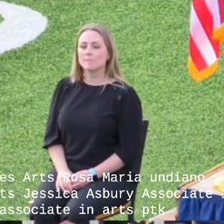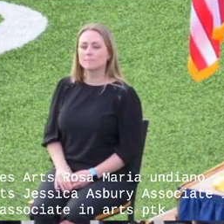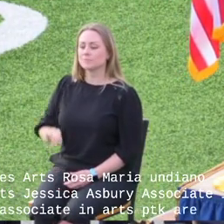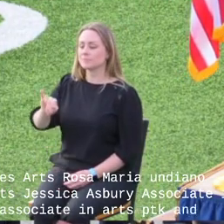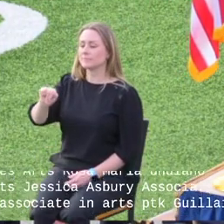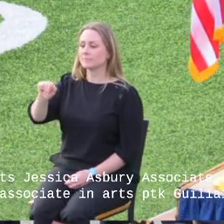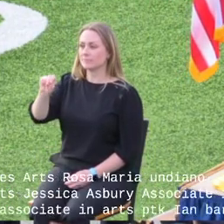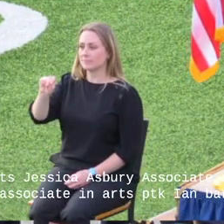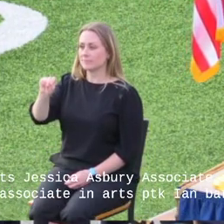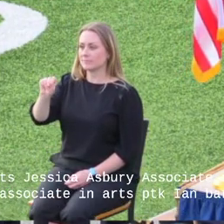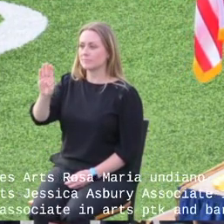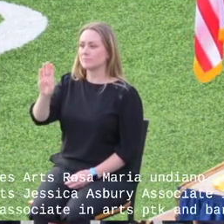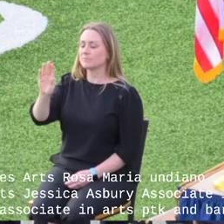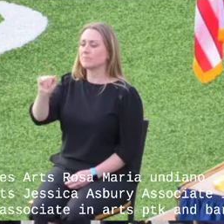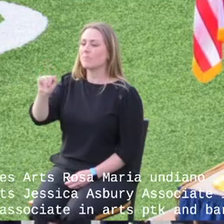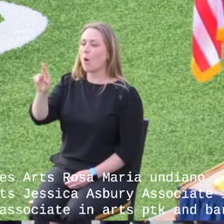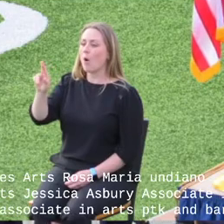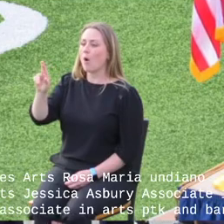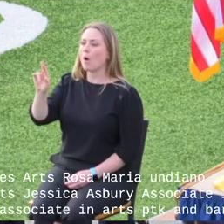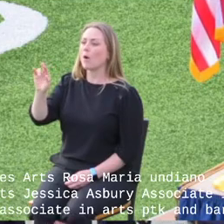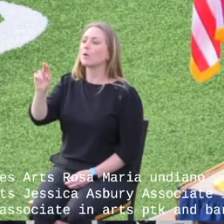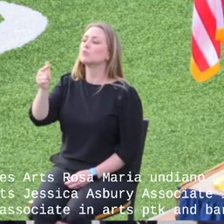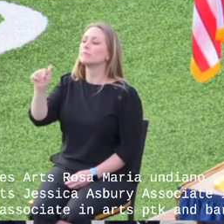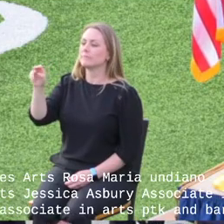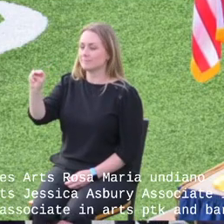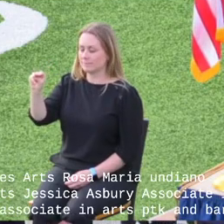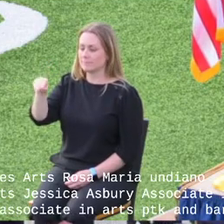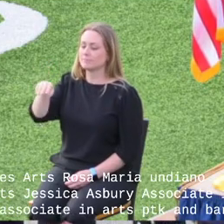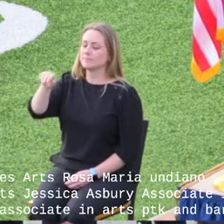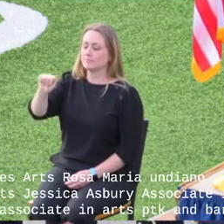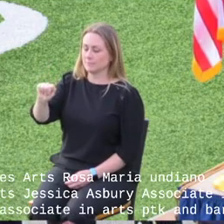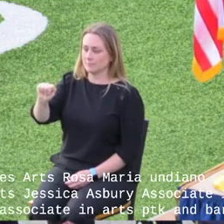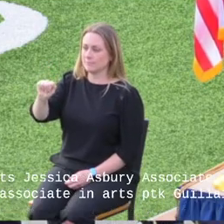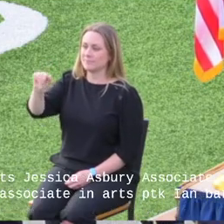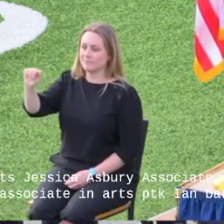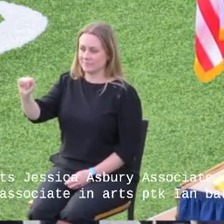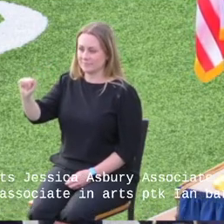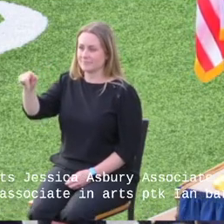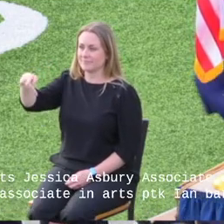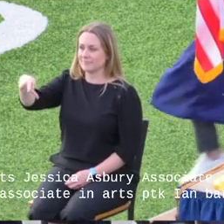Ian Barjab, Associate in Arts, Phi Theta Kappa.